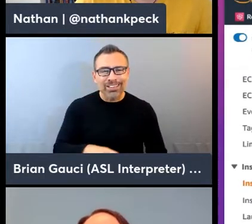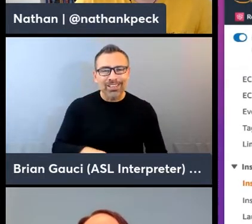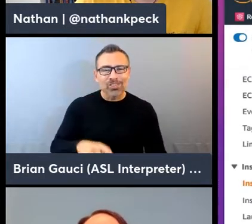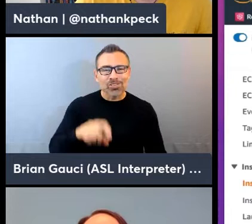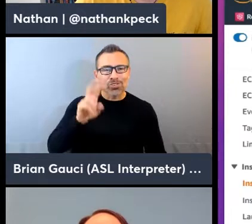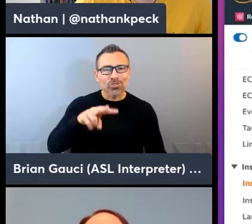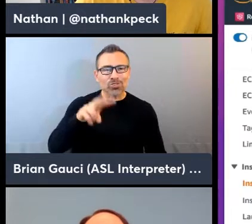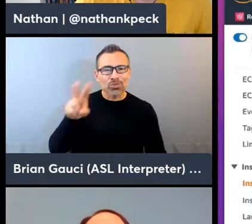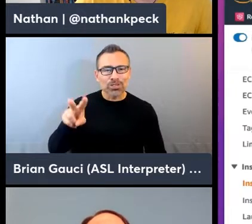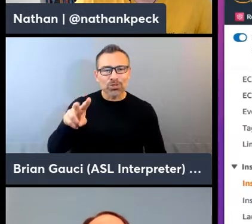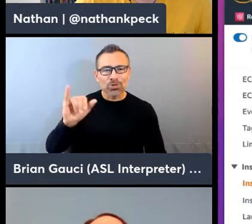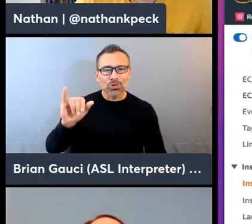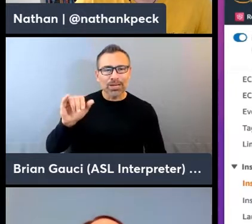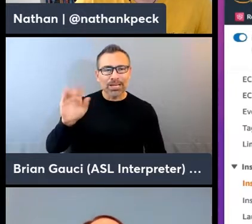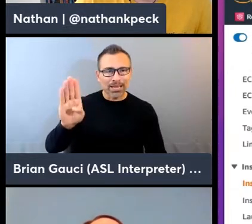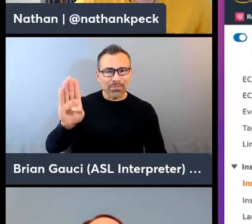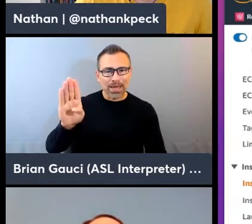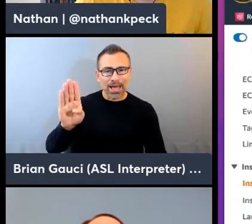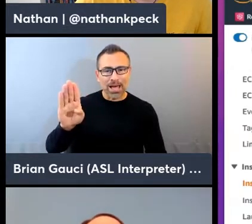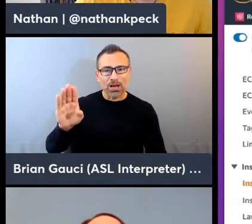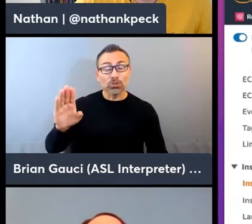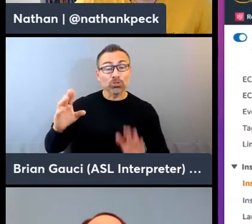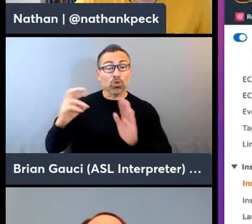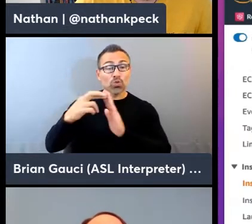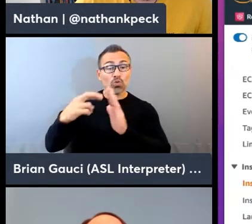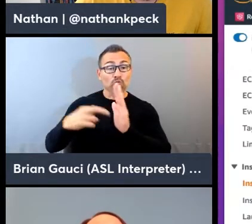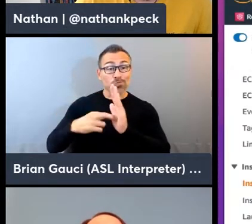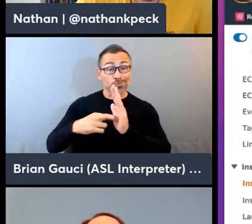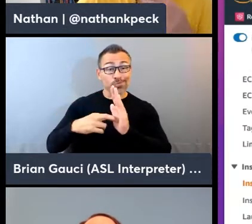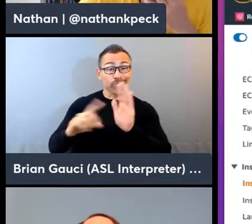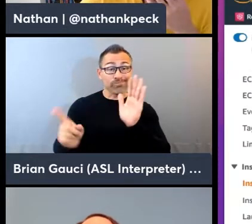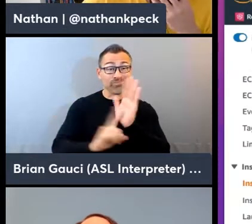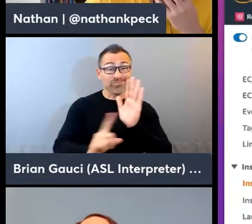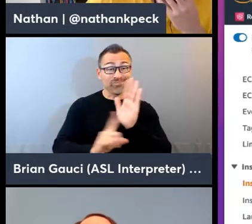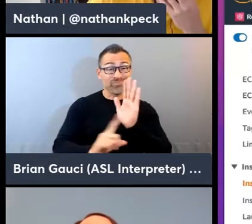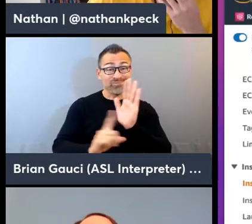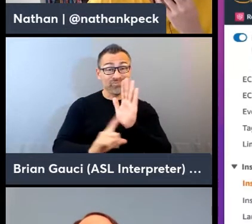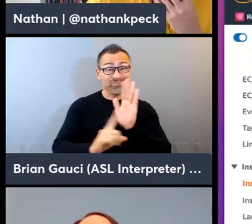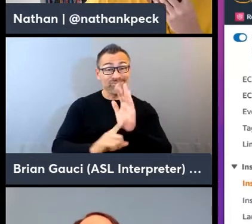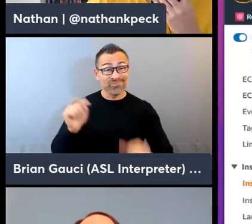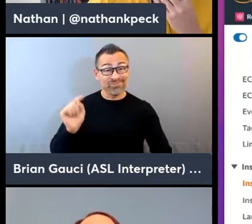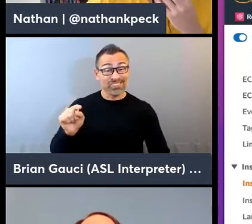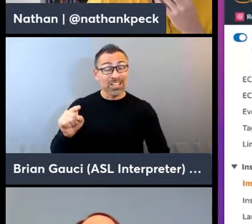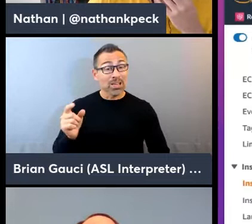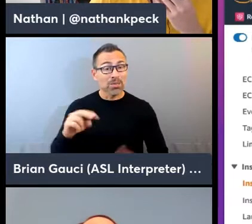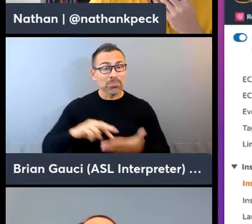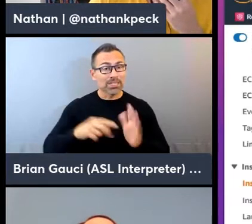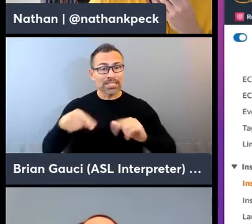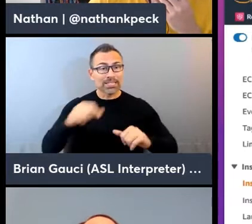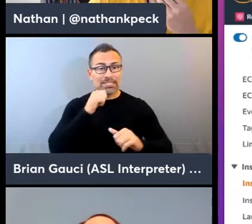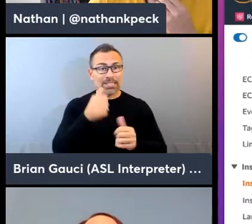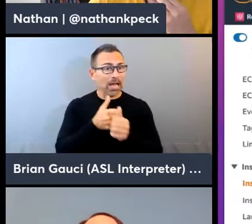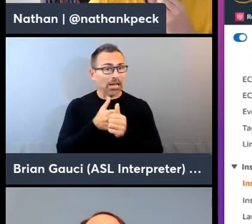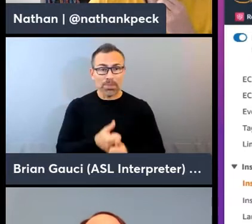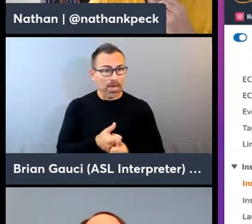rule is going to be triggered, which is going to create, make this non-compliant in config, and then it's also going to create a